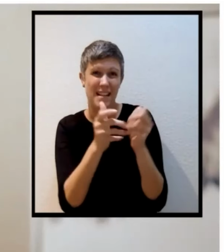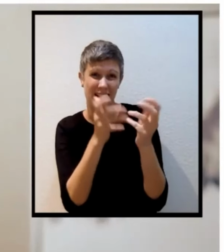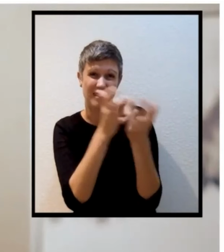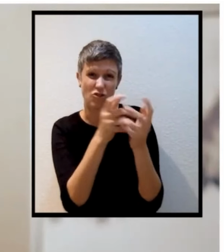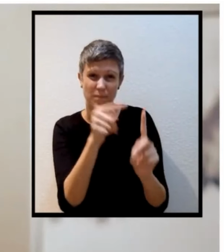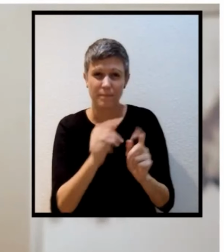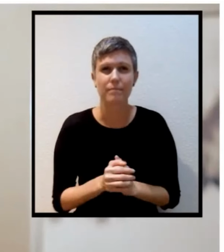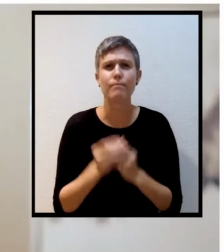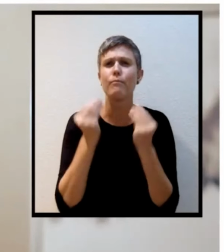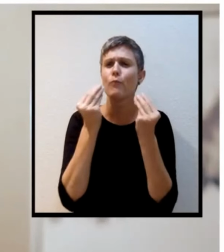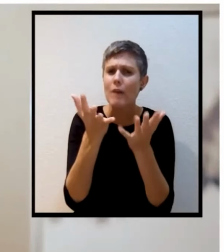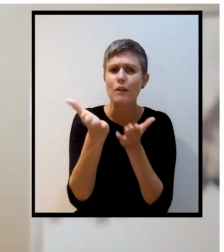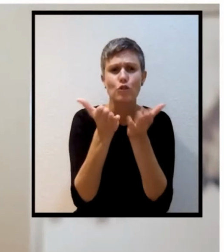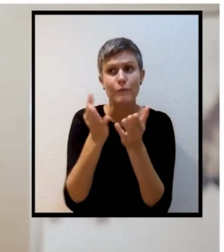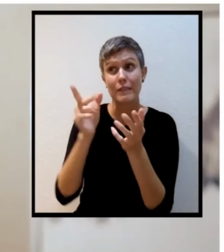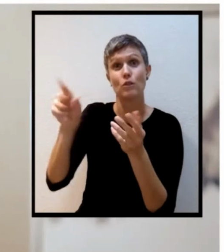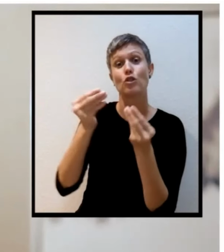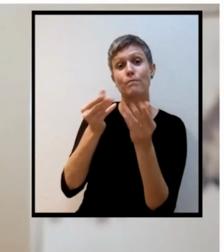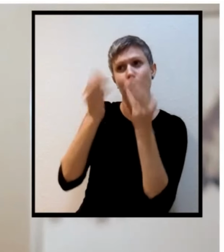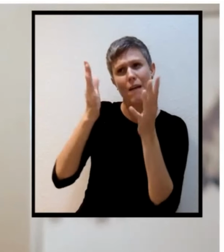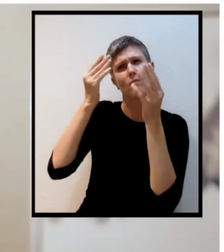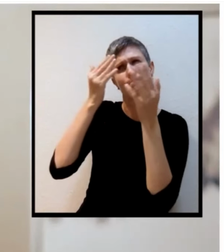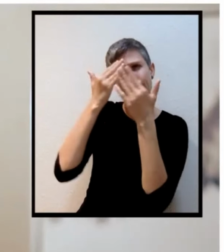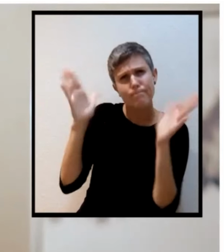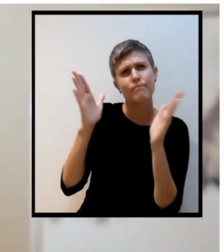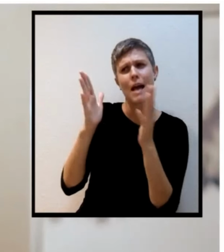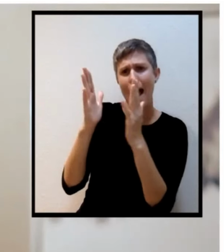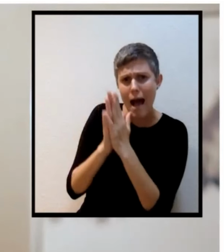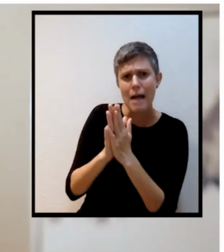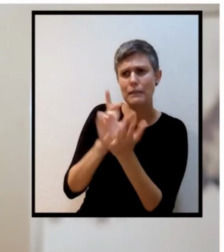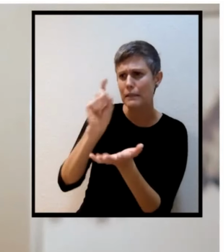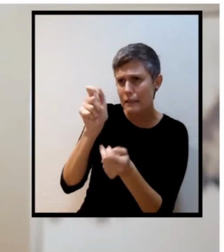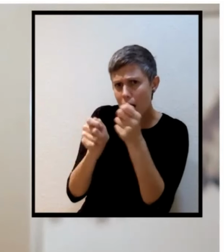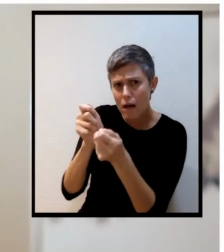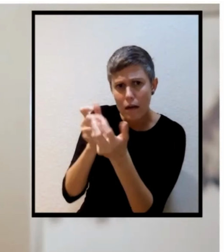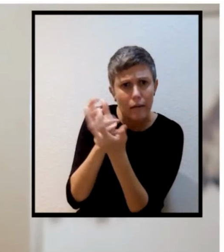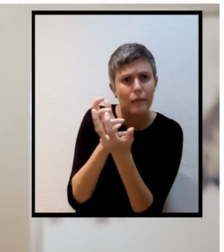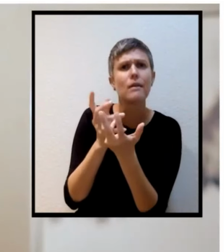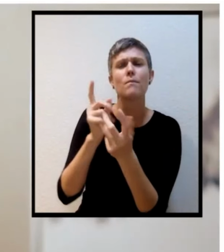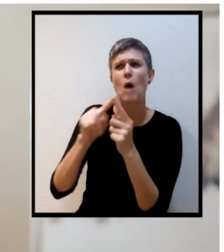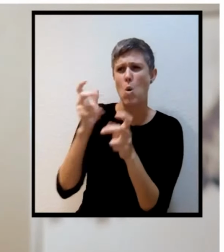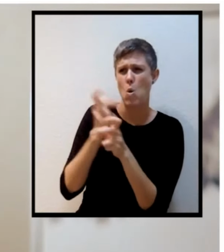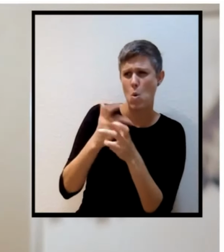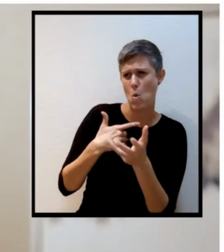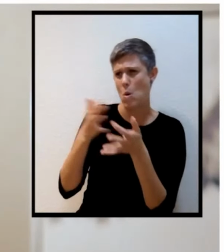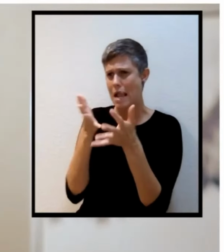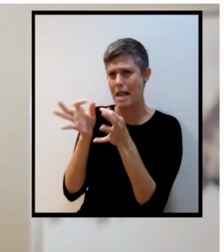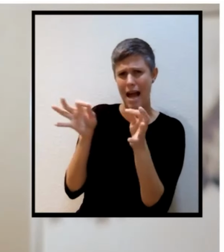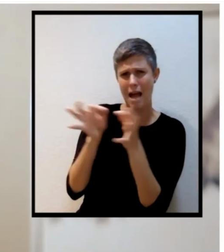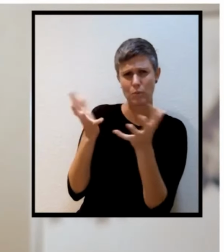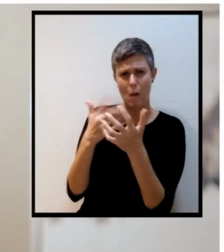Many service providers are open to asking everyone about accommodations, but don't know how and are worried about saying the wrong